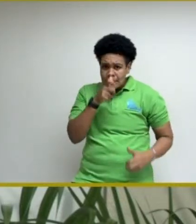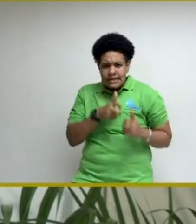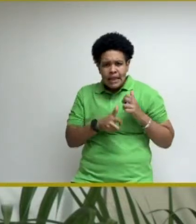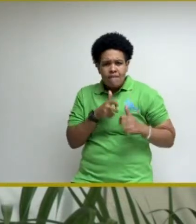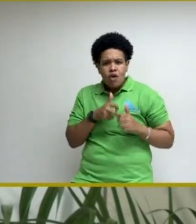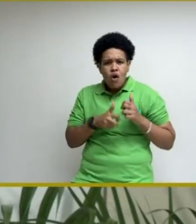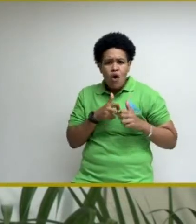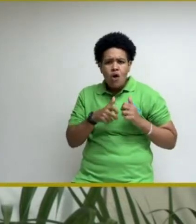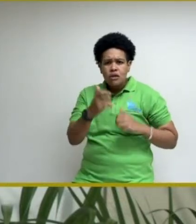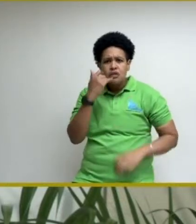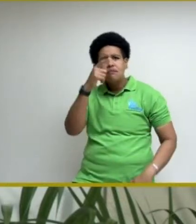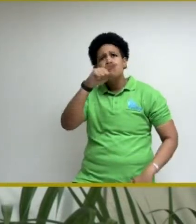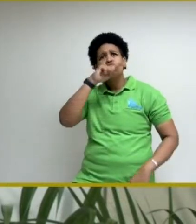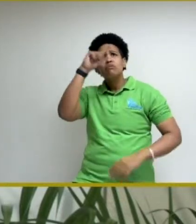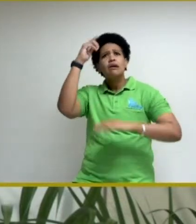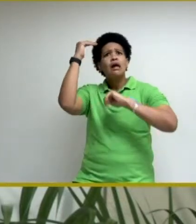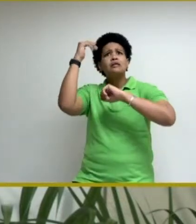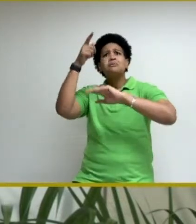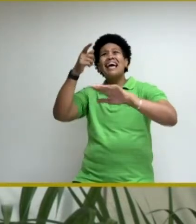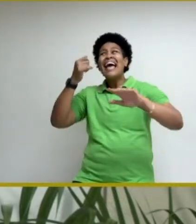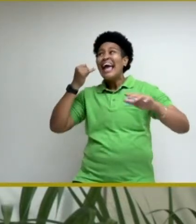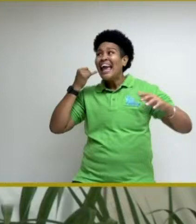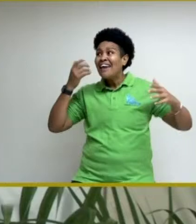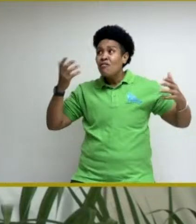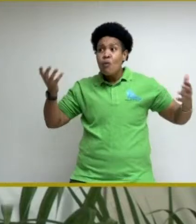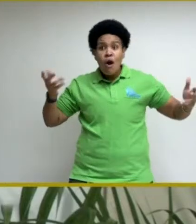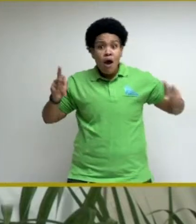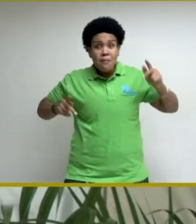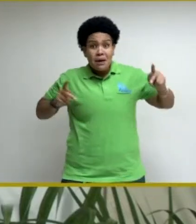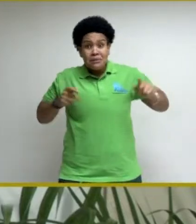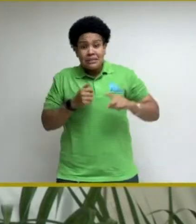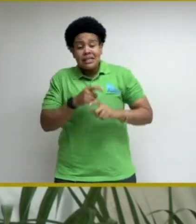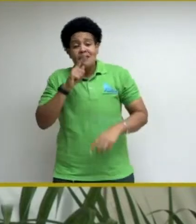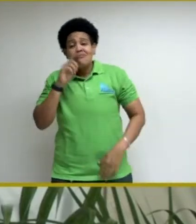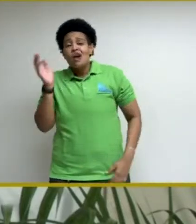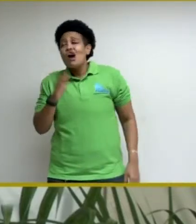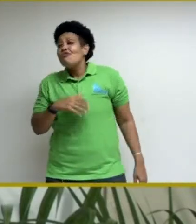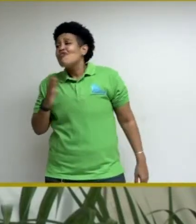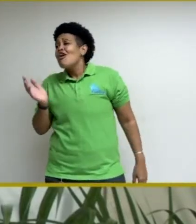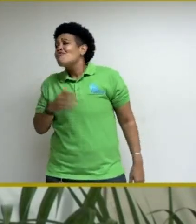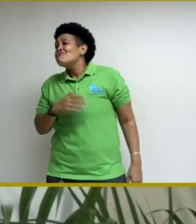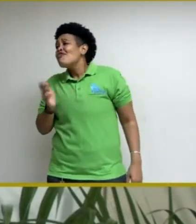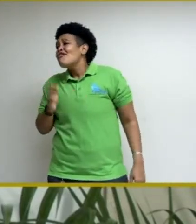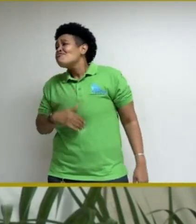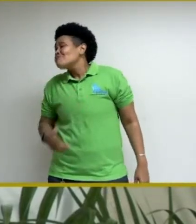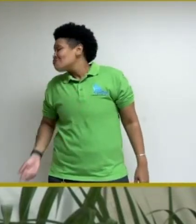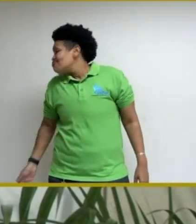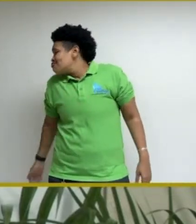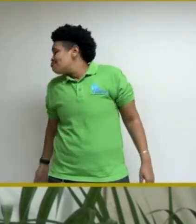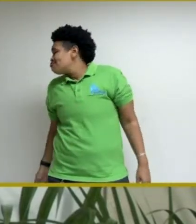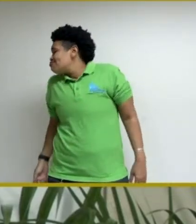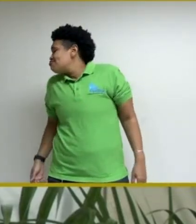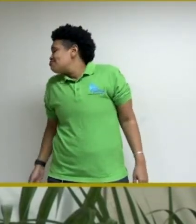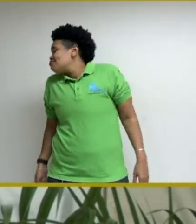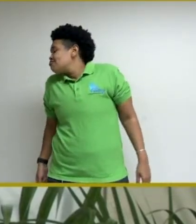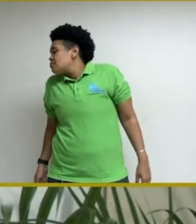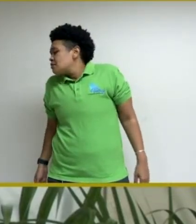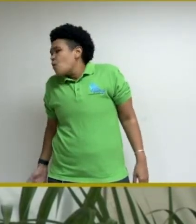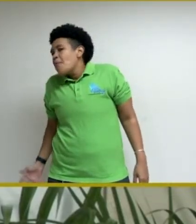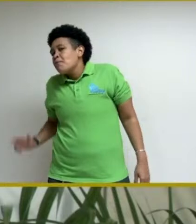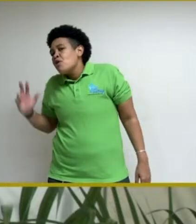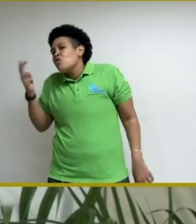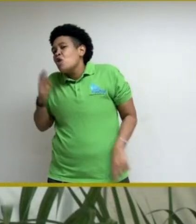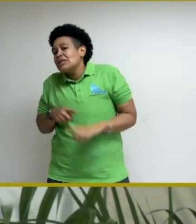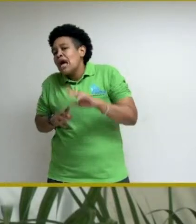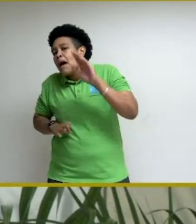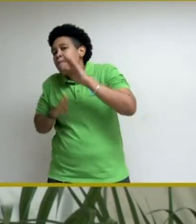we anticipate that if it is that persons are irresponsible and we go into a third wave and